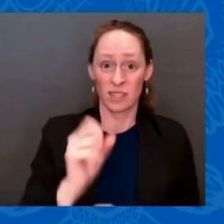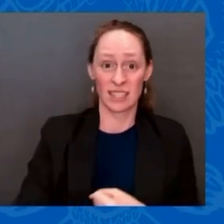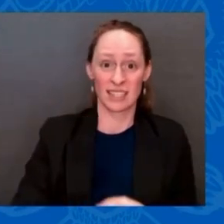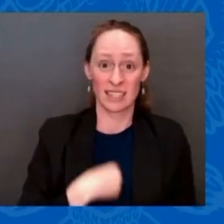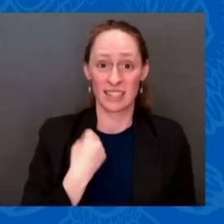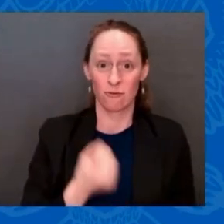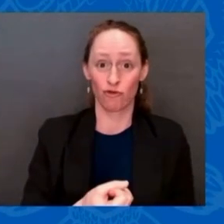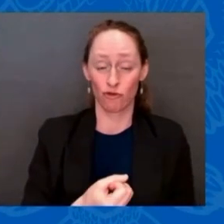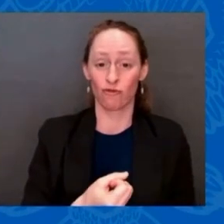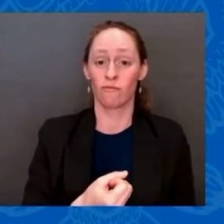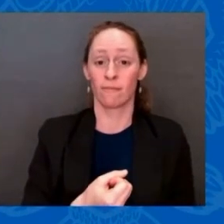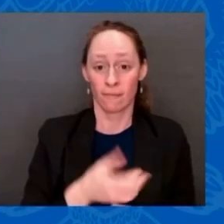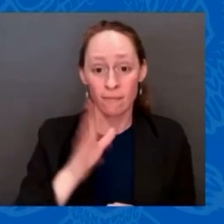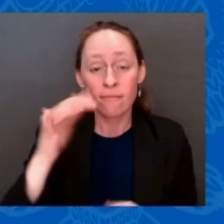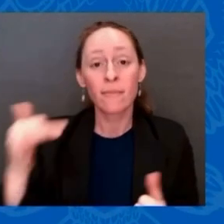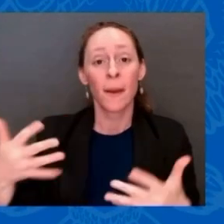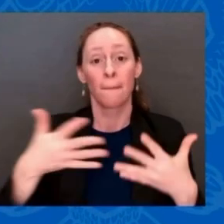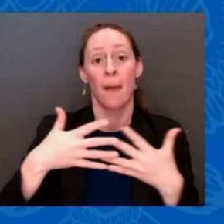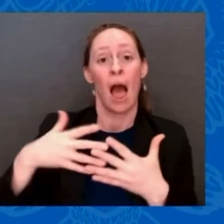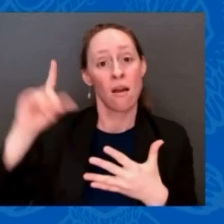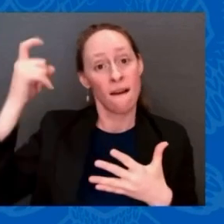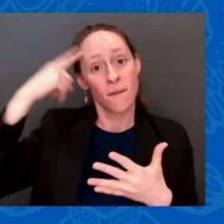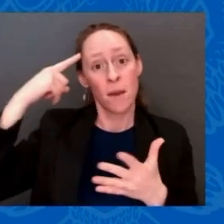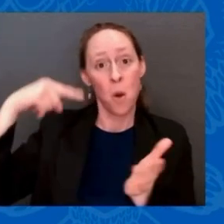had. Just in 2 years.